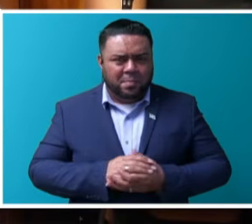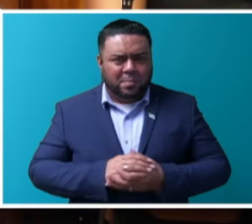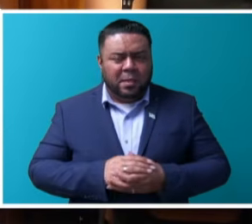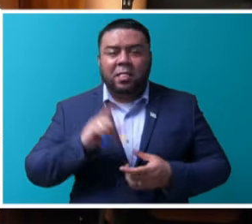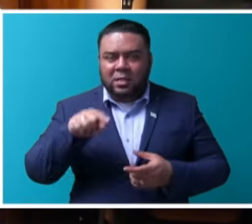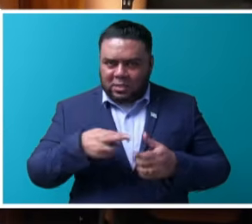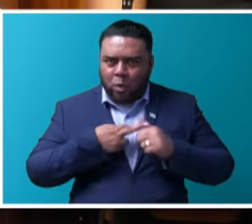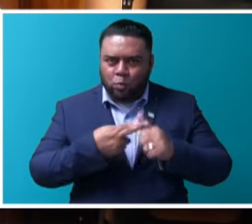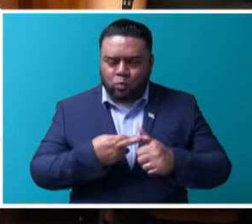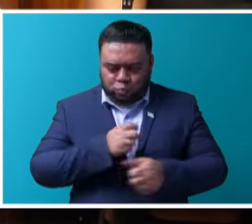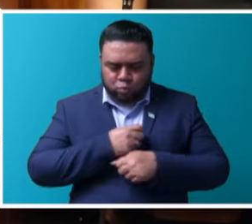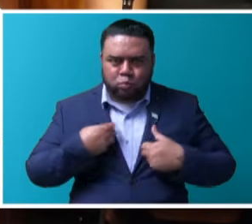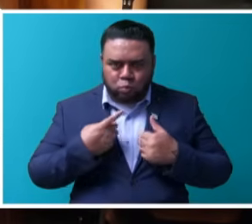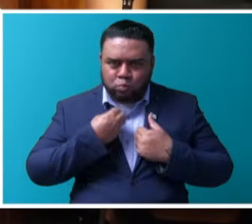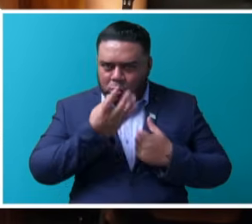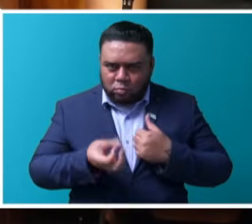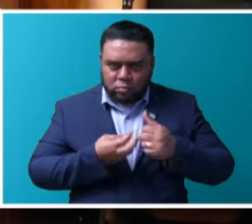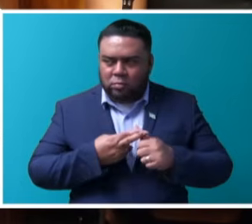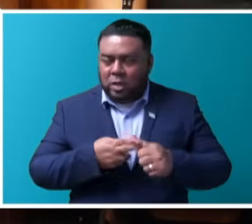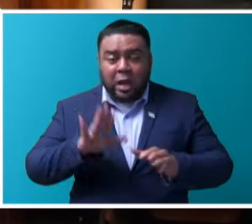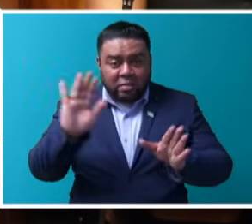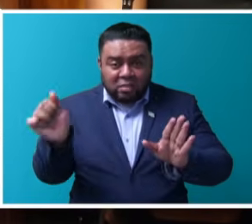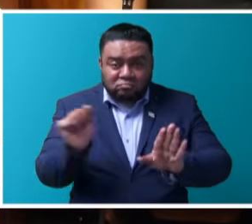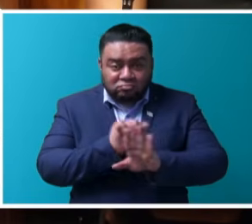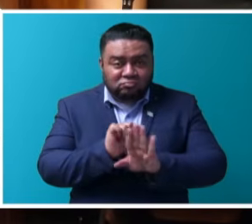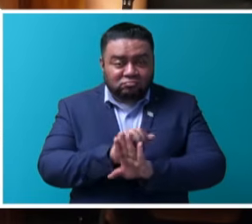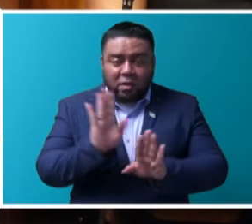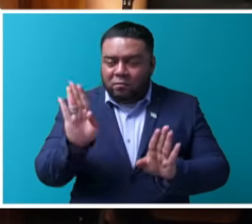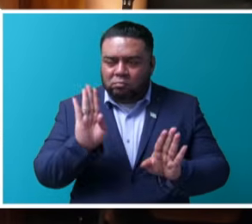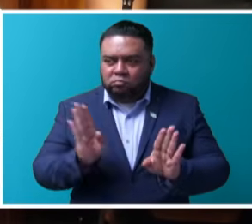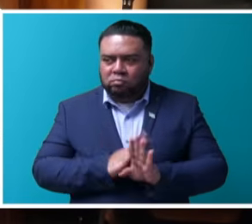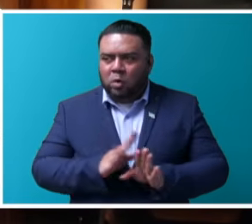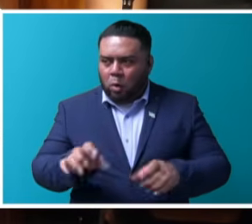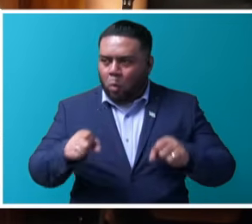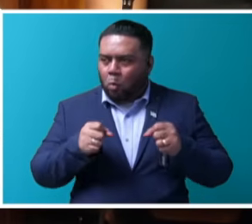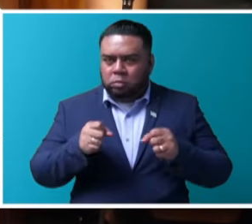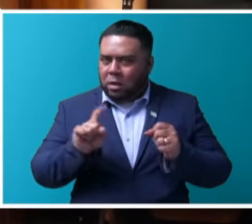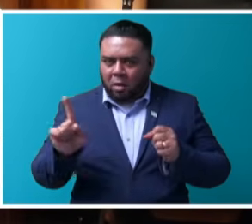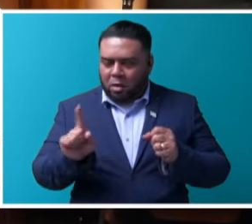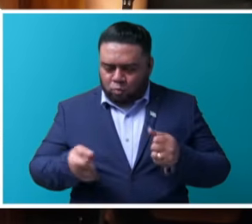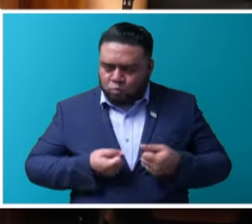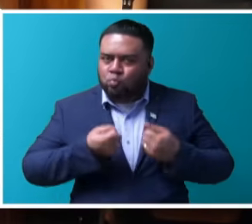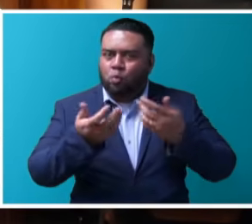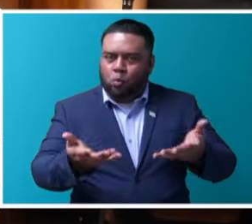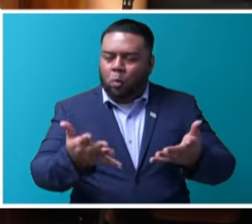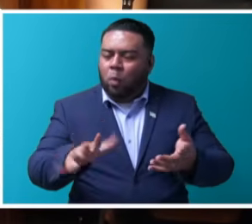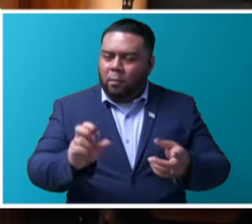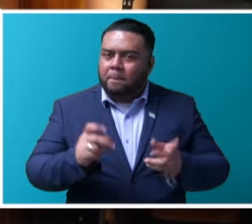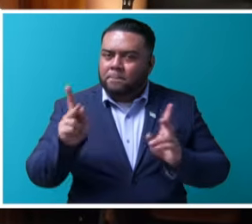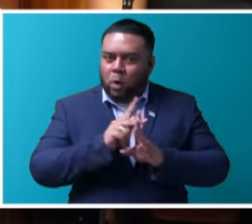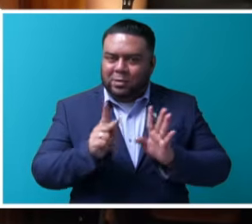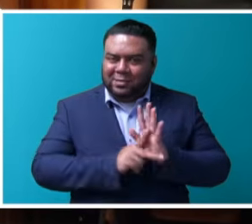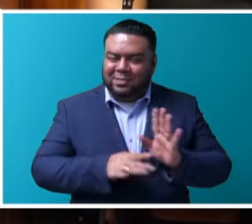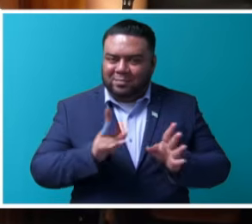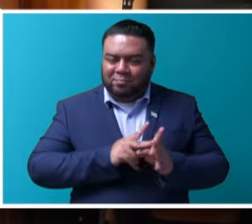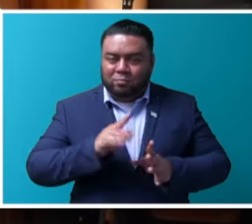our response. Nothing is hidden from you, nothing is held back. The policies and programs we propose